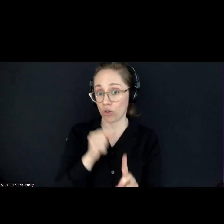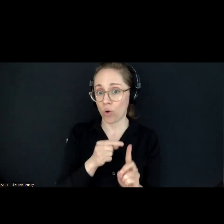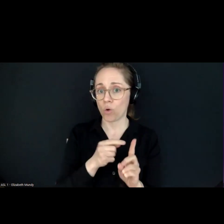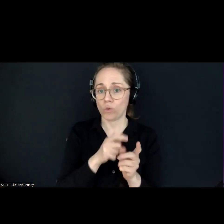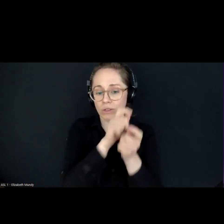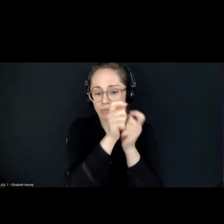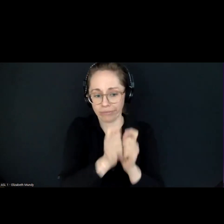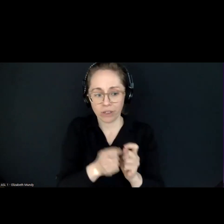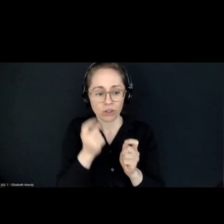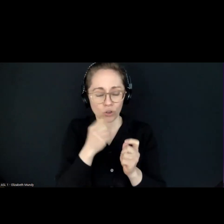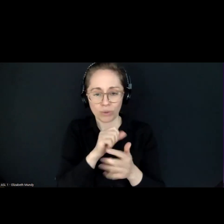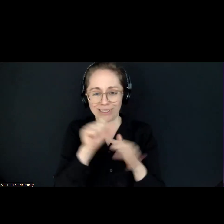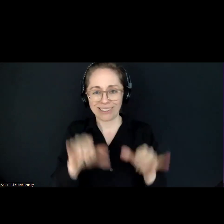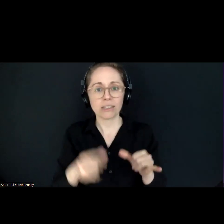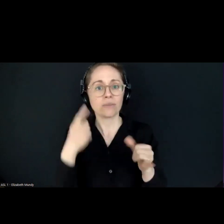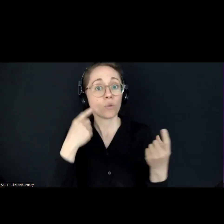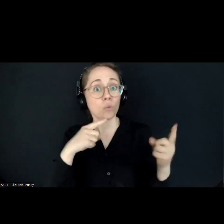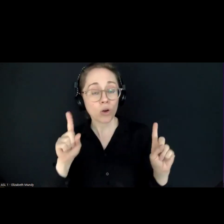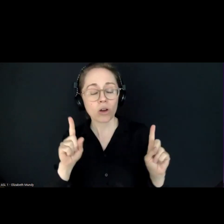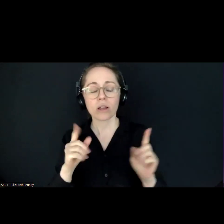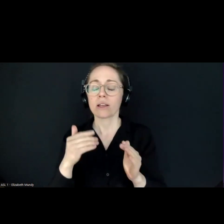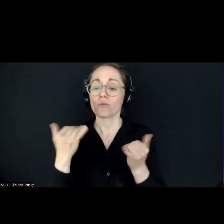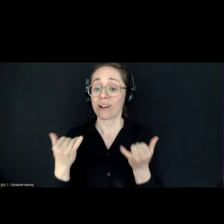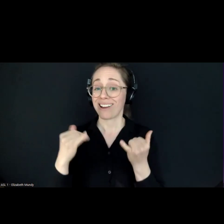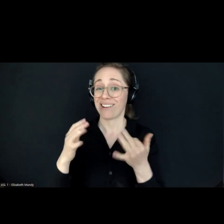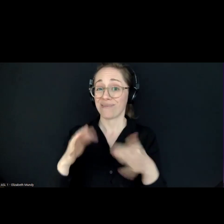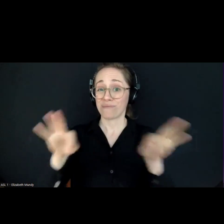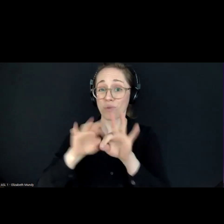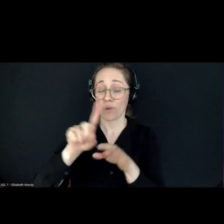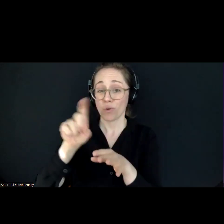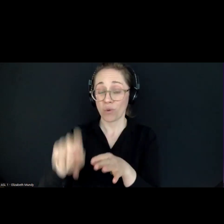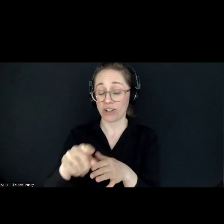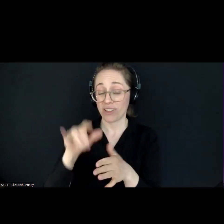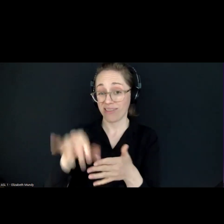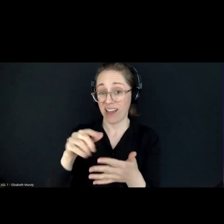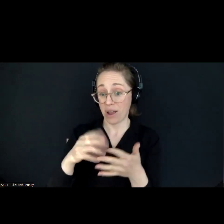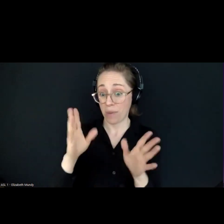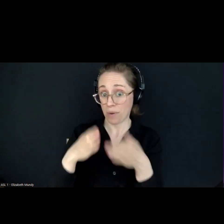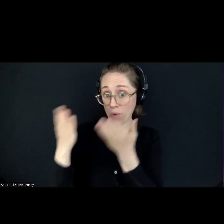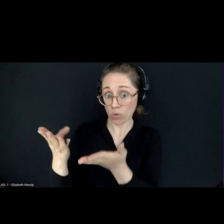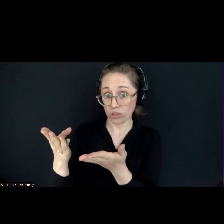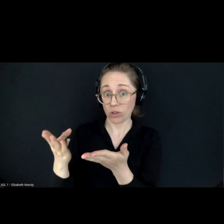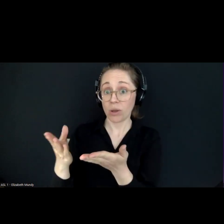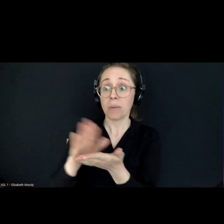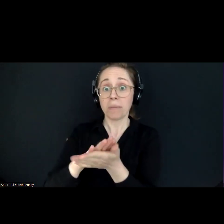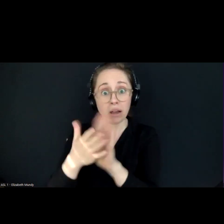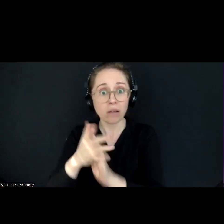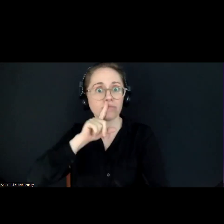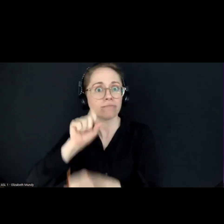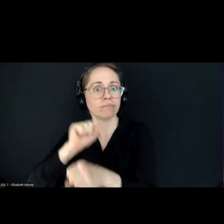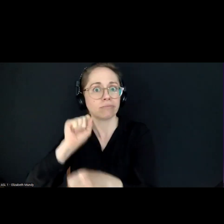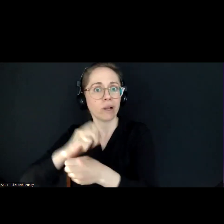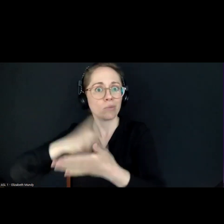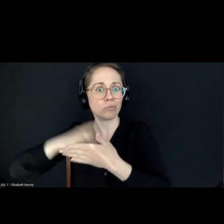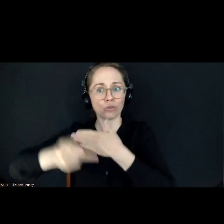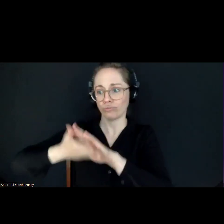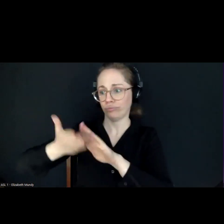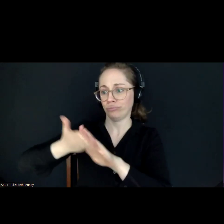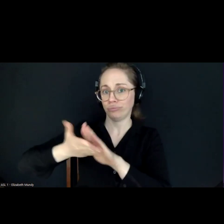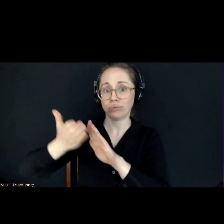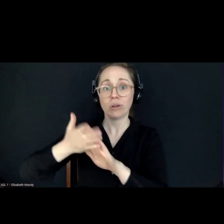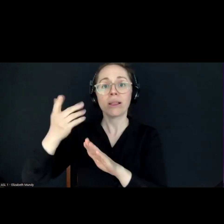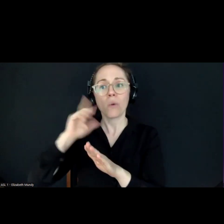So the big question we have now to answer is, will these proposals turn into real and new programs or benefits for older adults